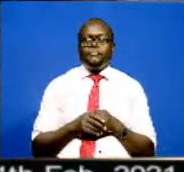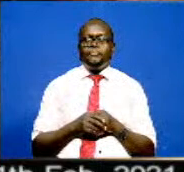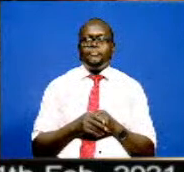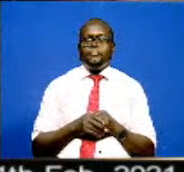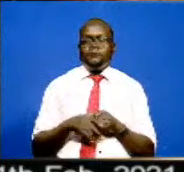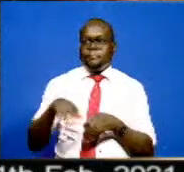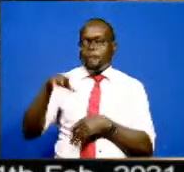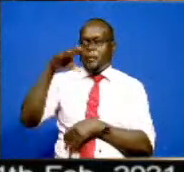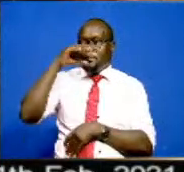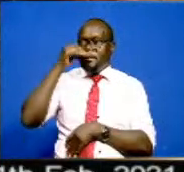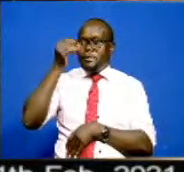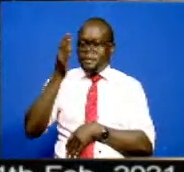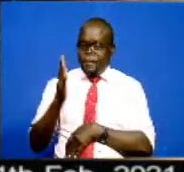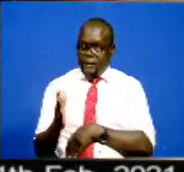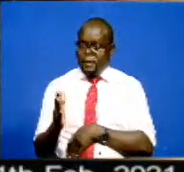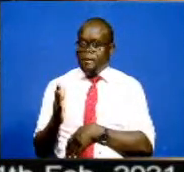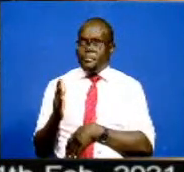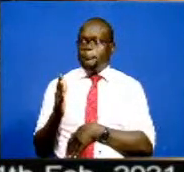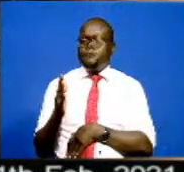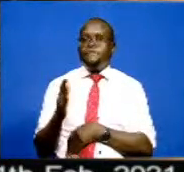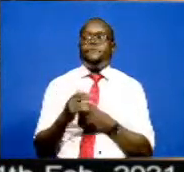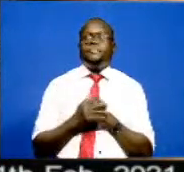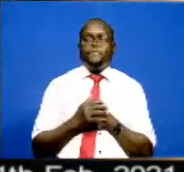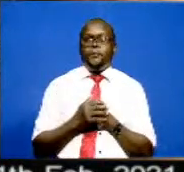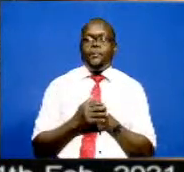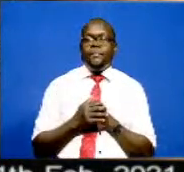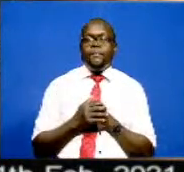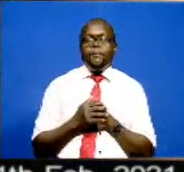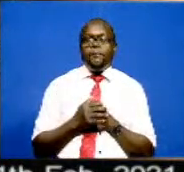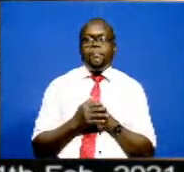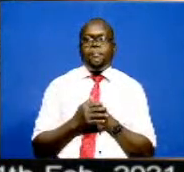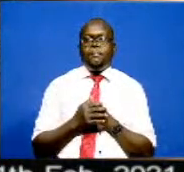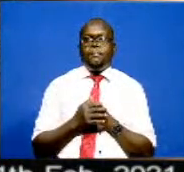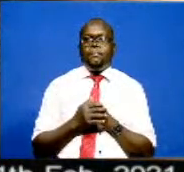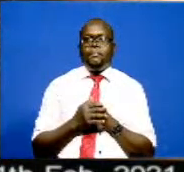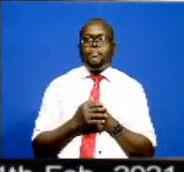Mr. Speaker, sir, it is quite